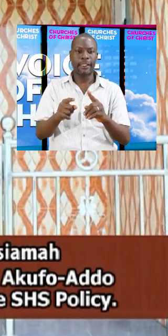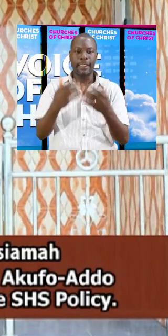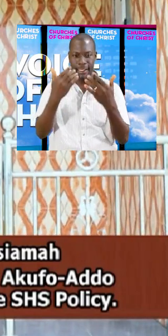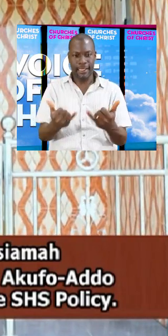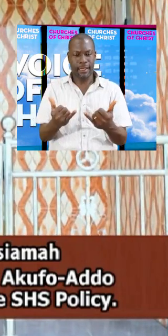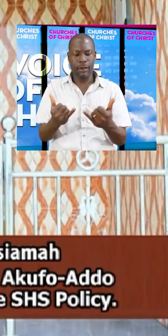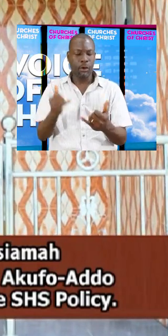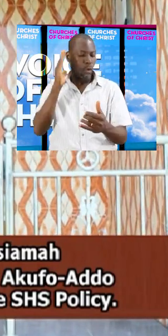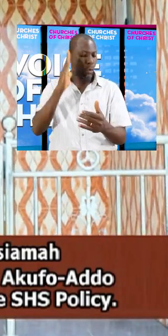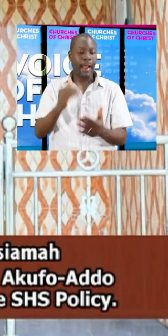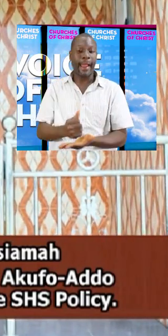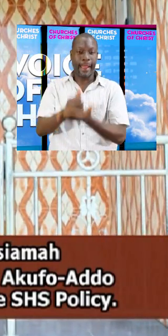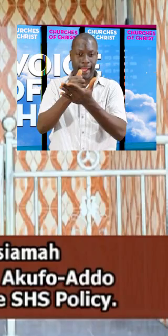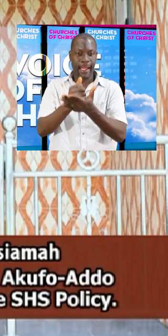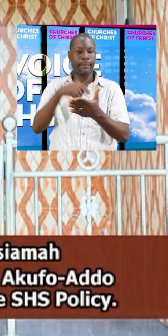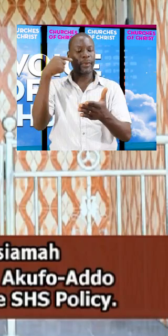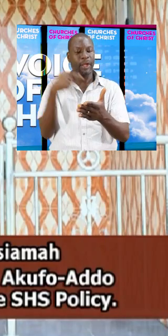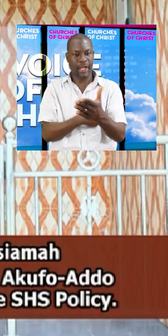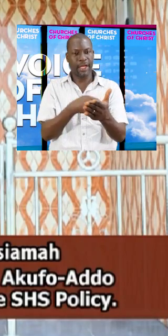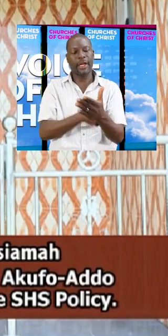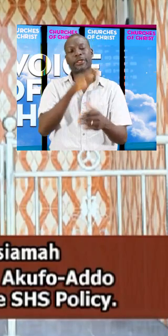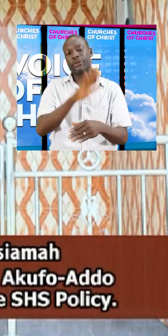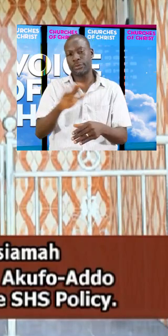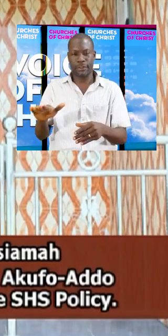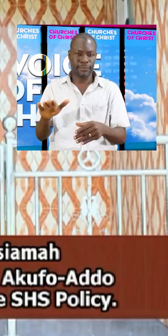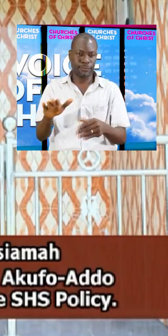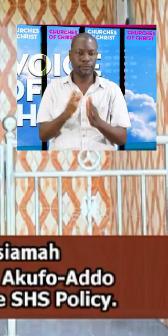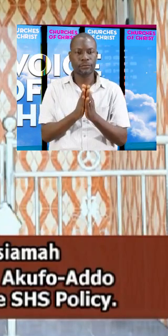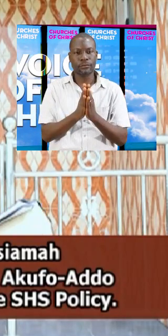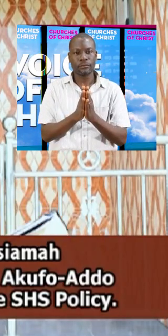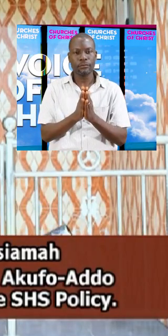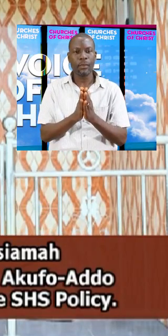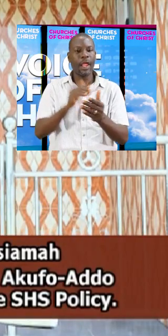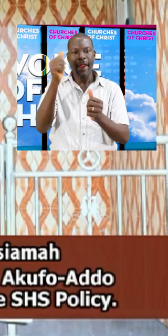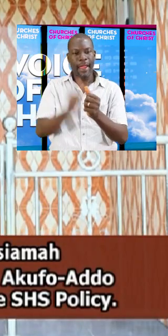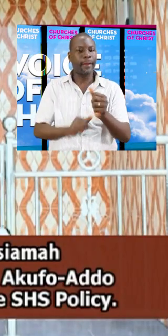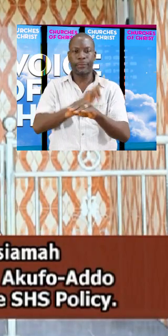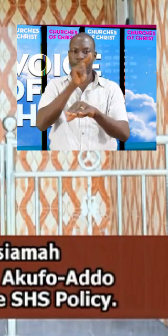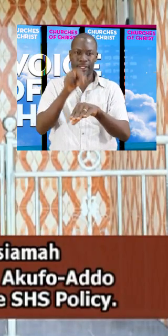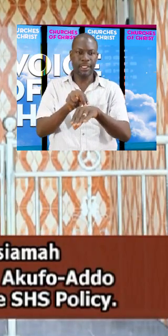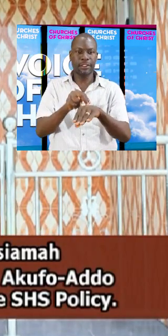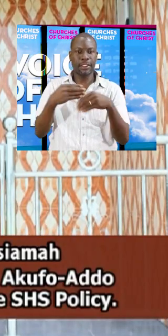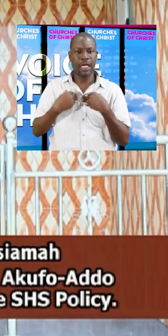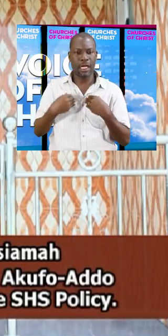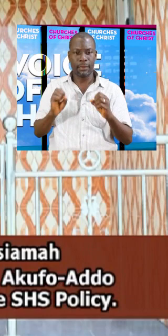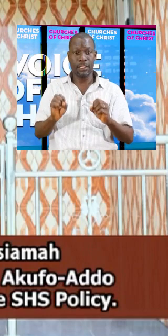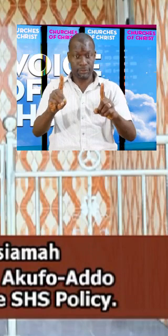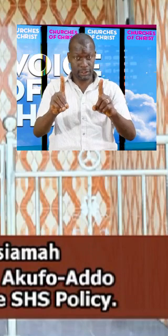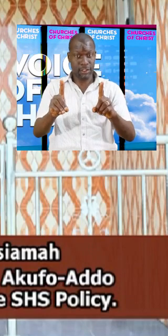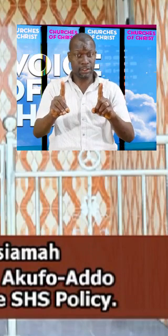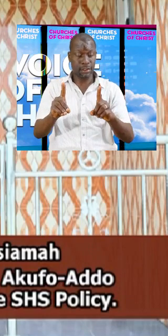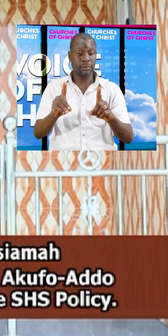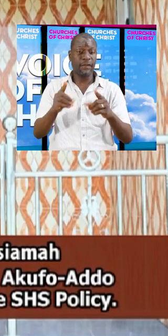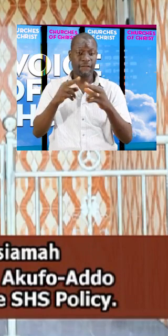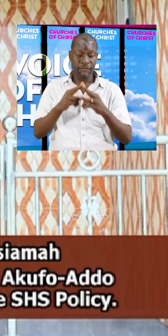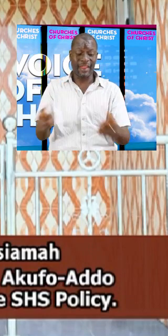abana abeboa Ghana. Emofra. Oma biya education eya engumesua